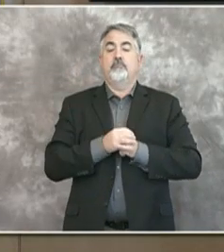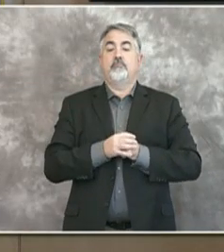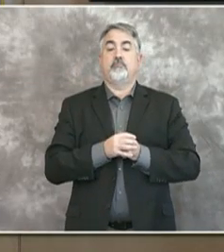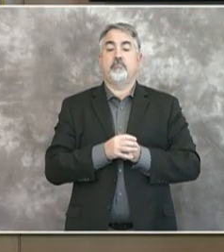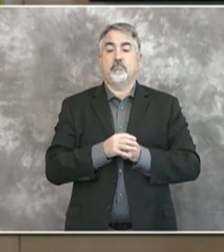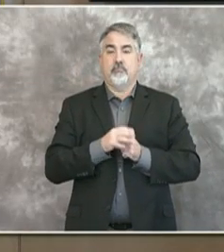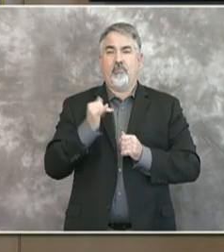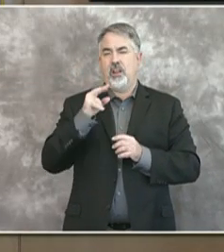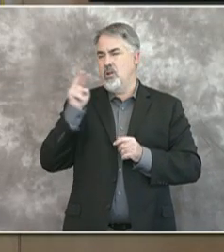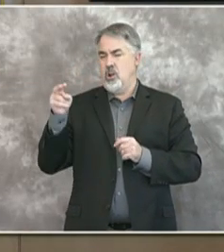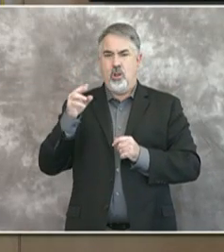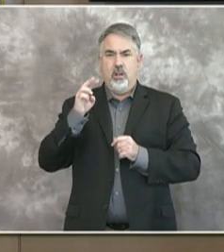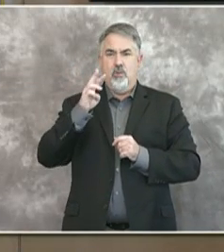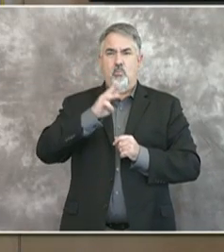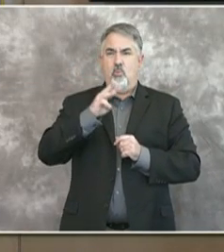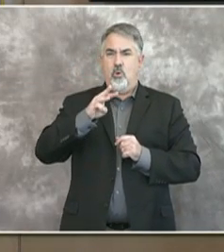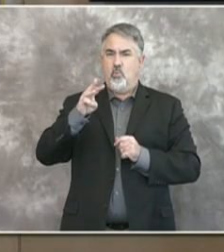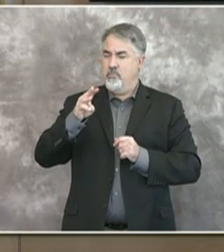by visiting